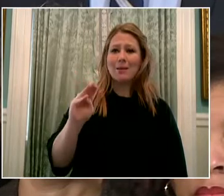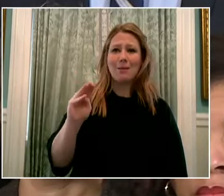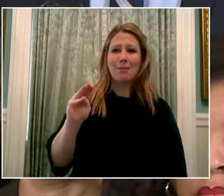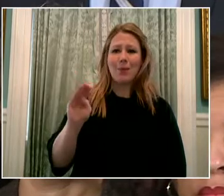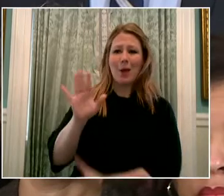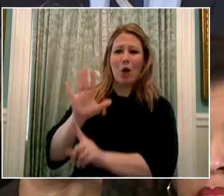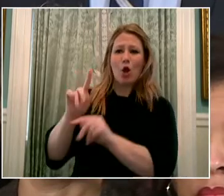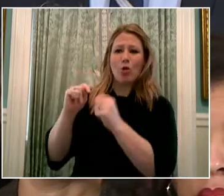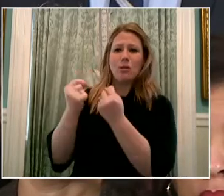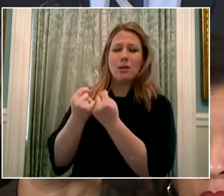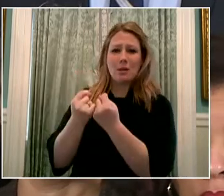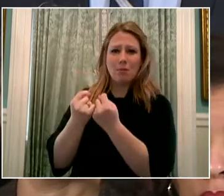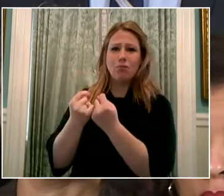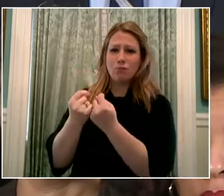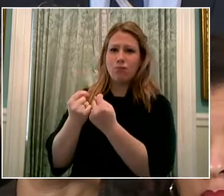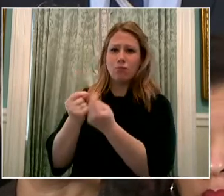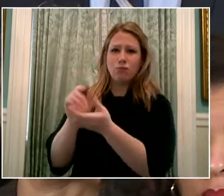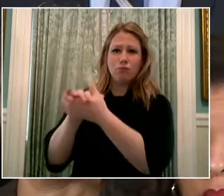this